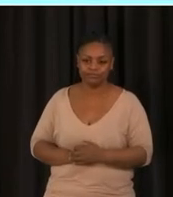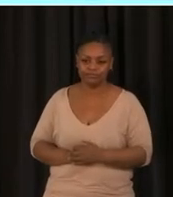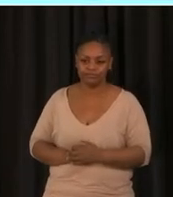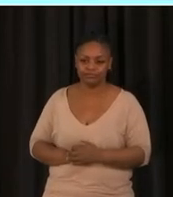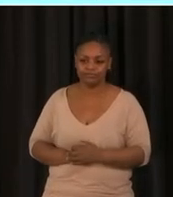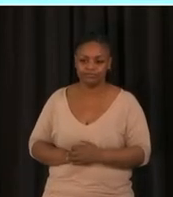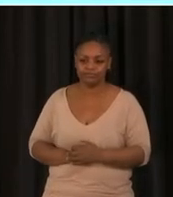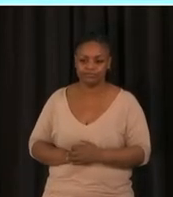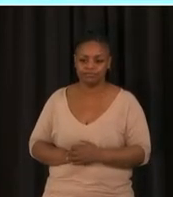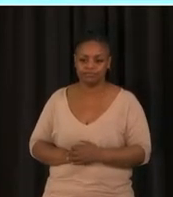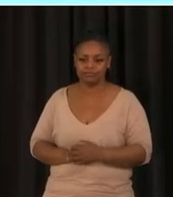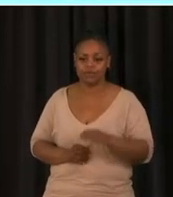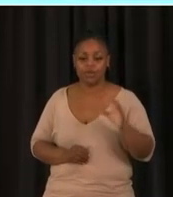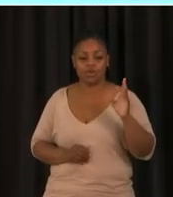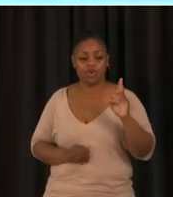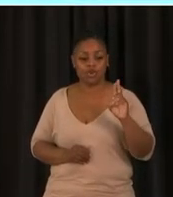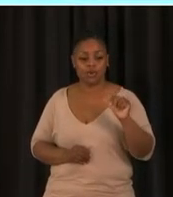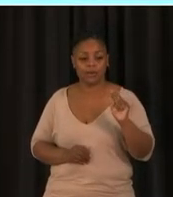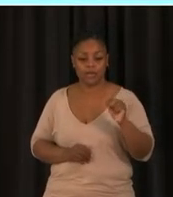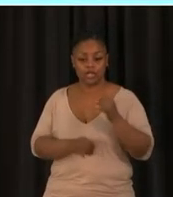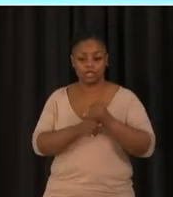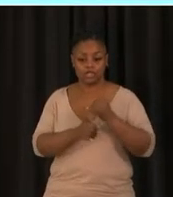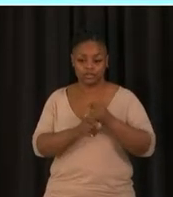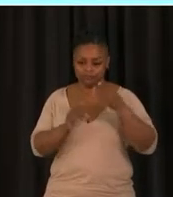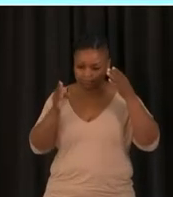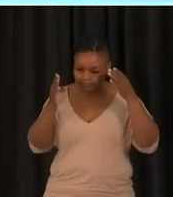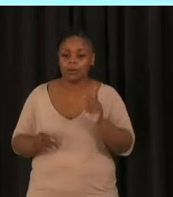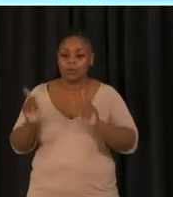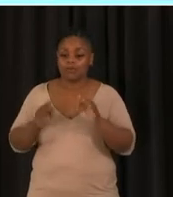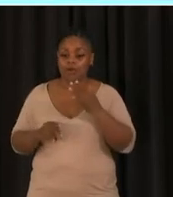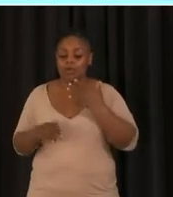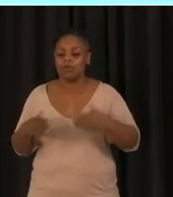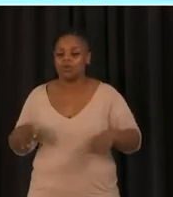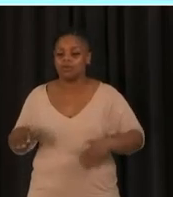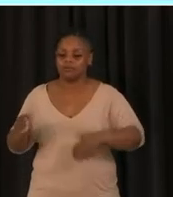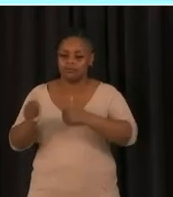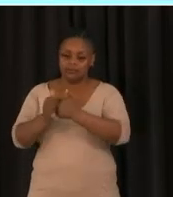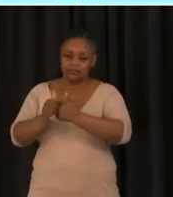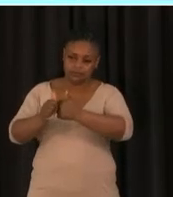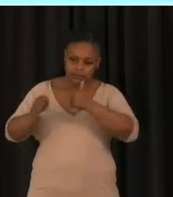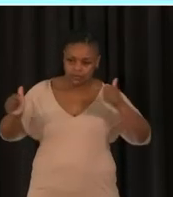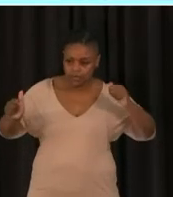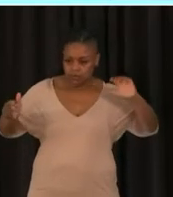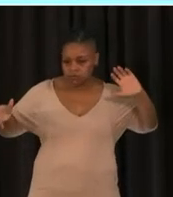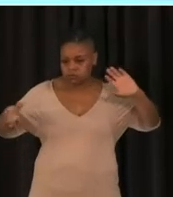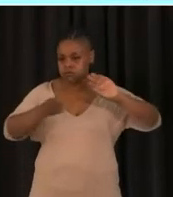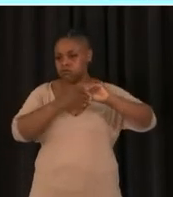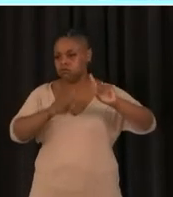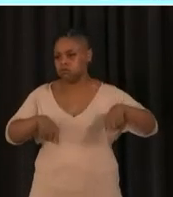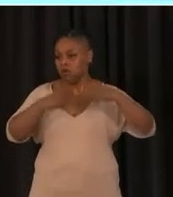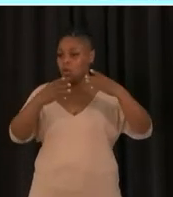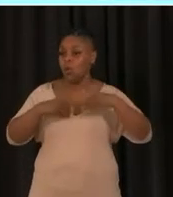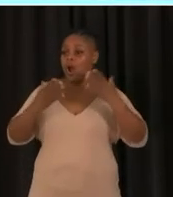Yes, thanks so much. It is great to be here. My name is Caleb Quackenbush, and I am a researcher at the Urban